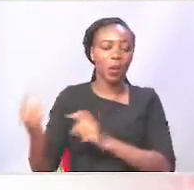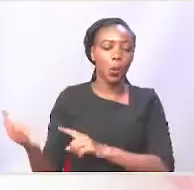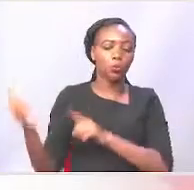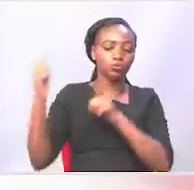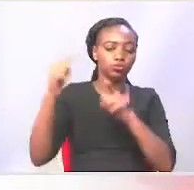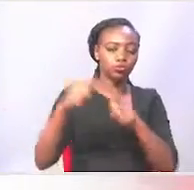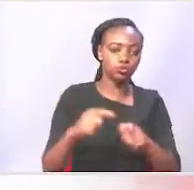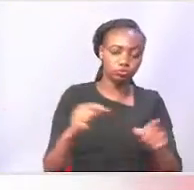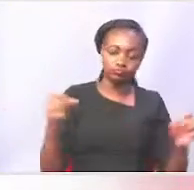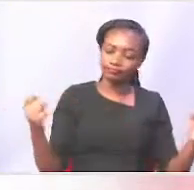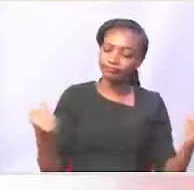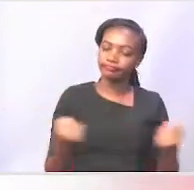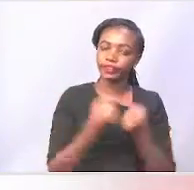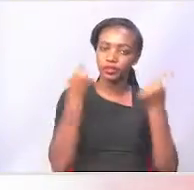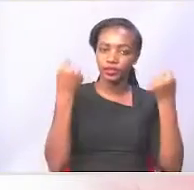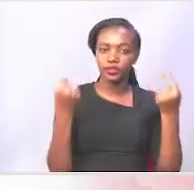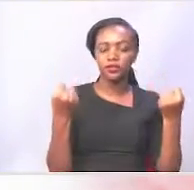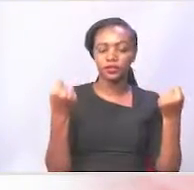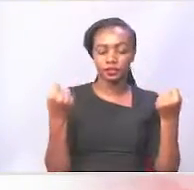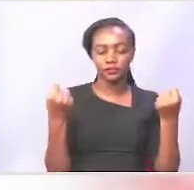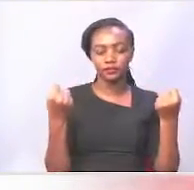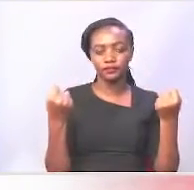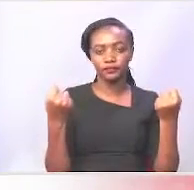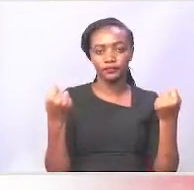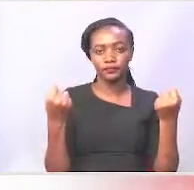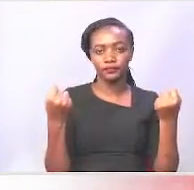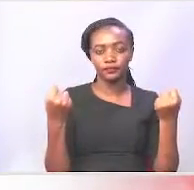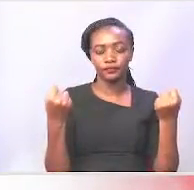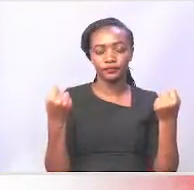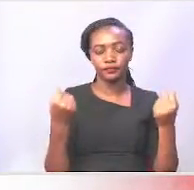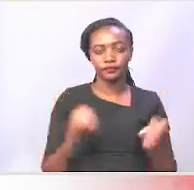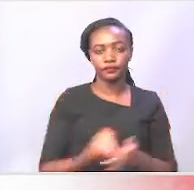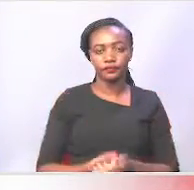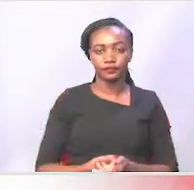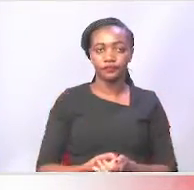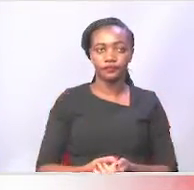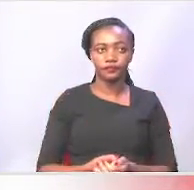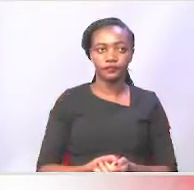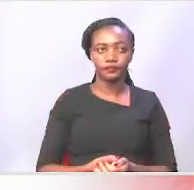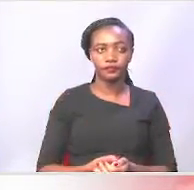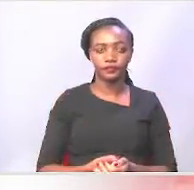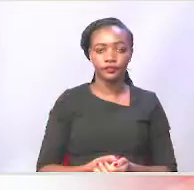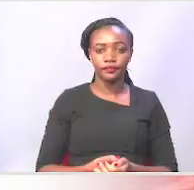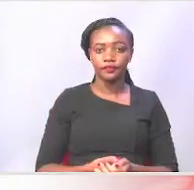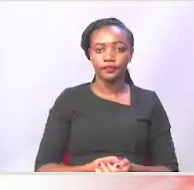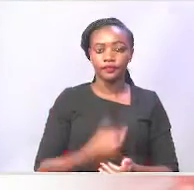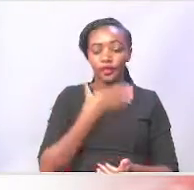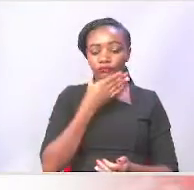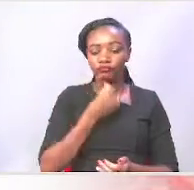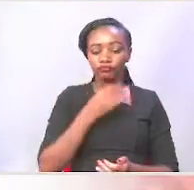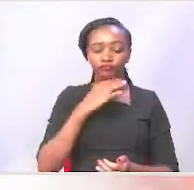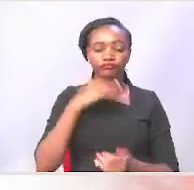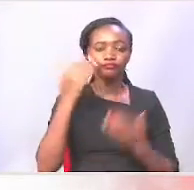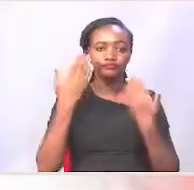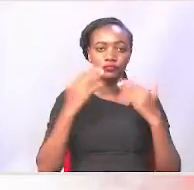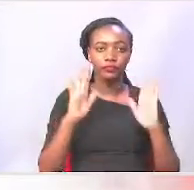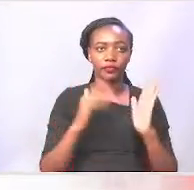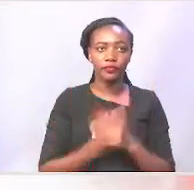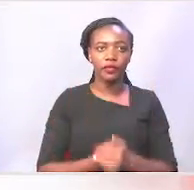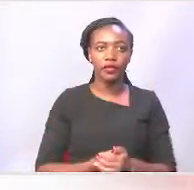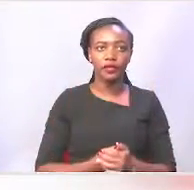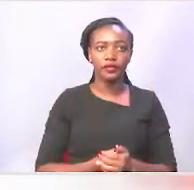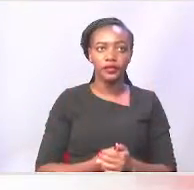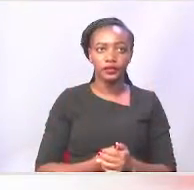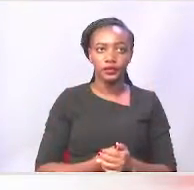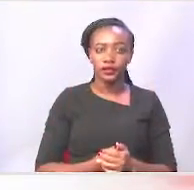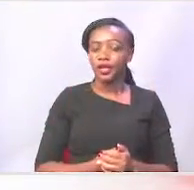ut barara g imemong jamau amoka bar however the motorist